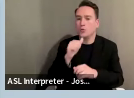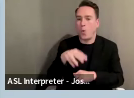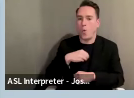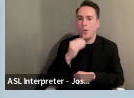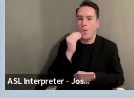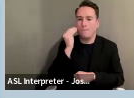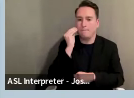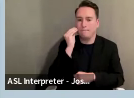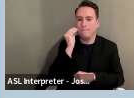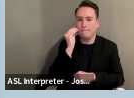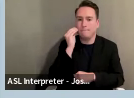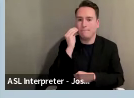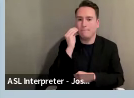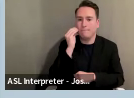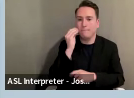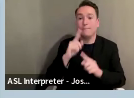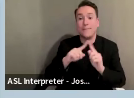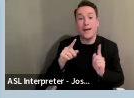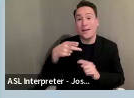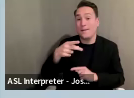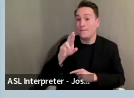threshold of probate, which is currently